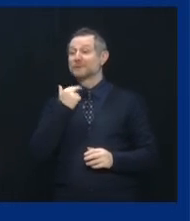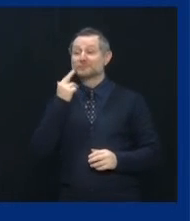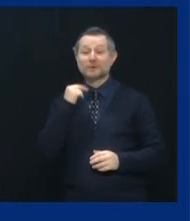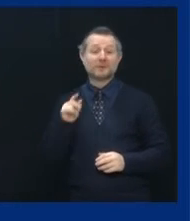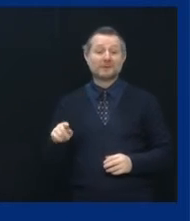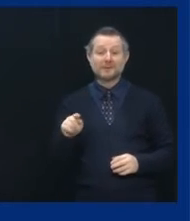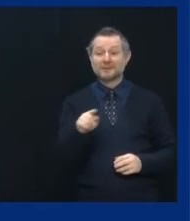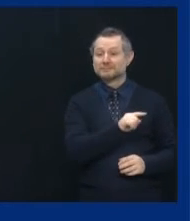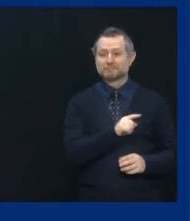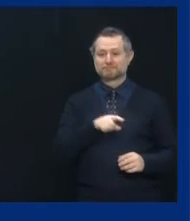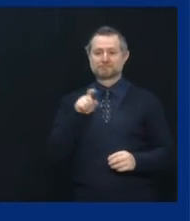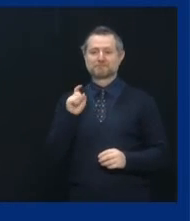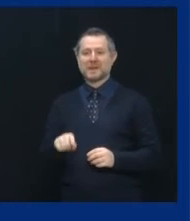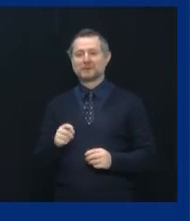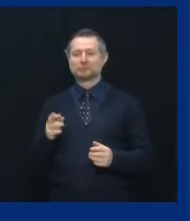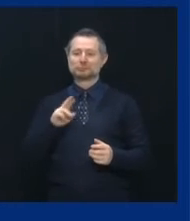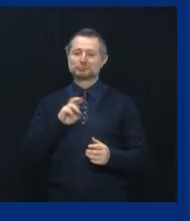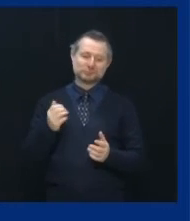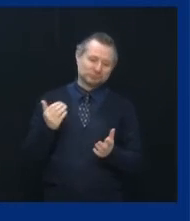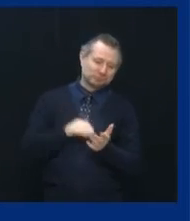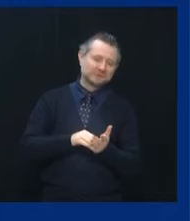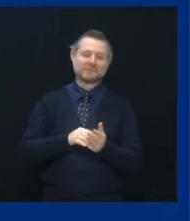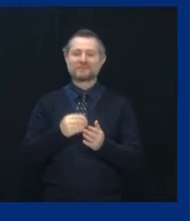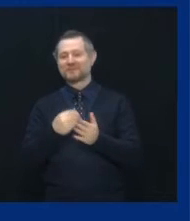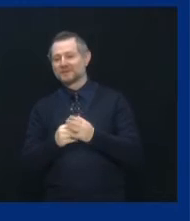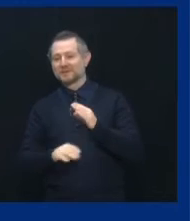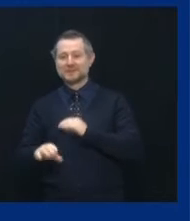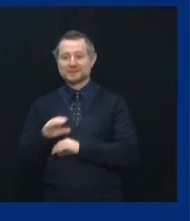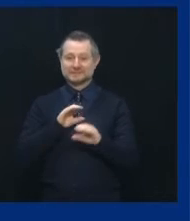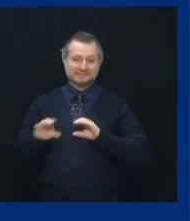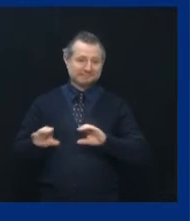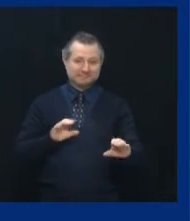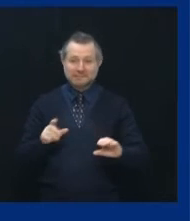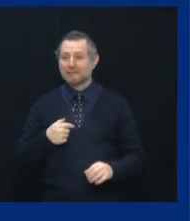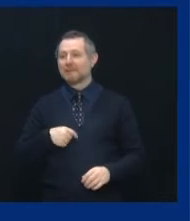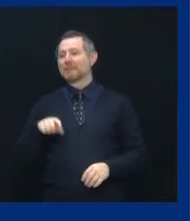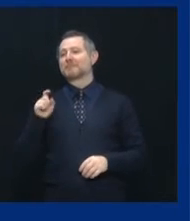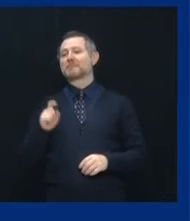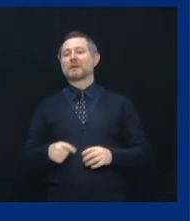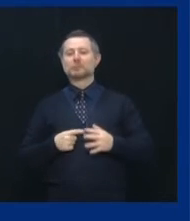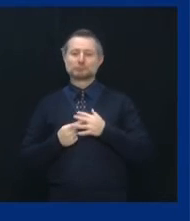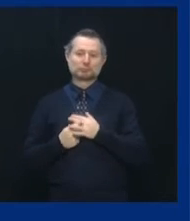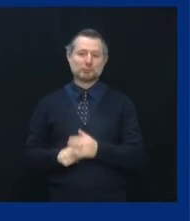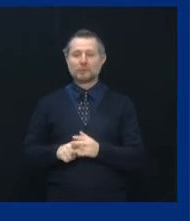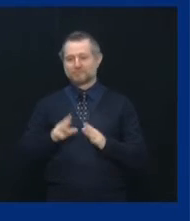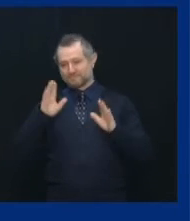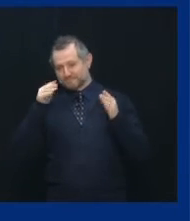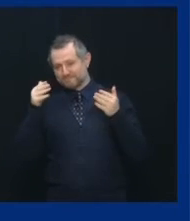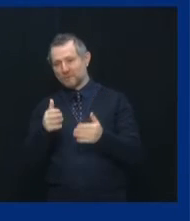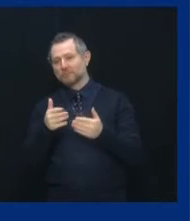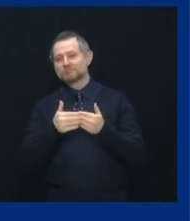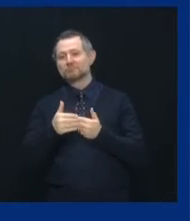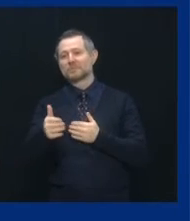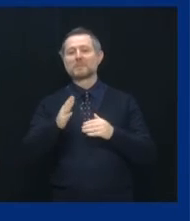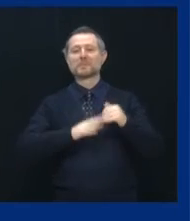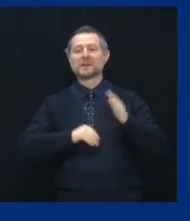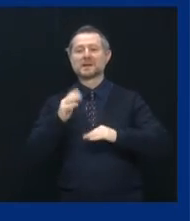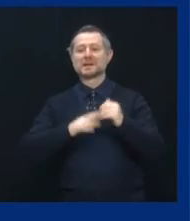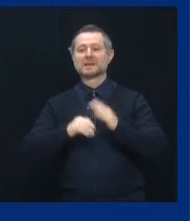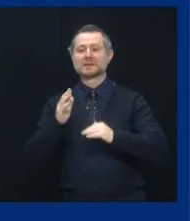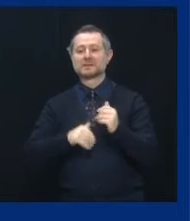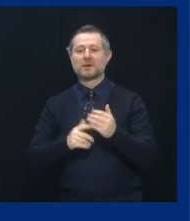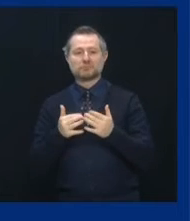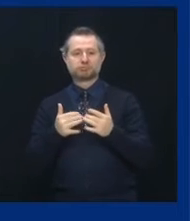refinanced. And then we need to build for the future. And we have to take this